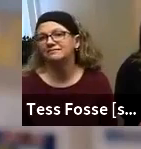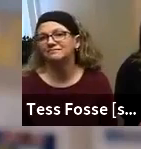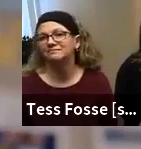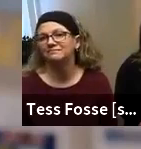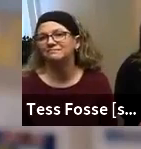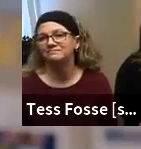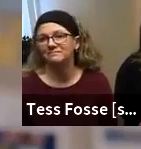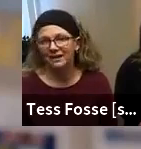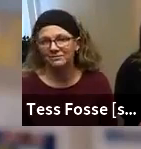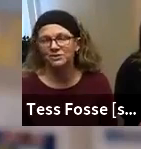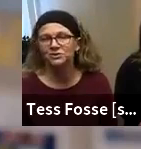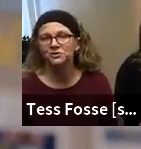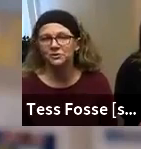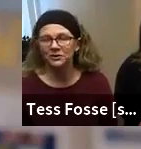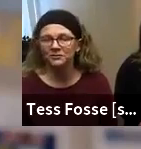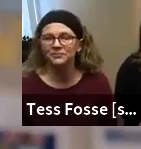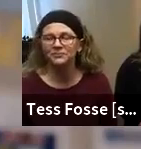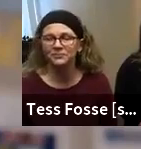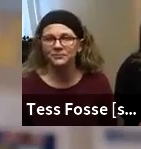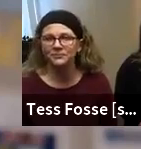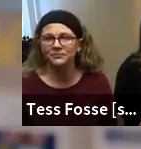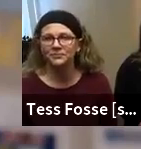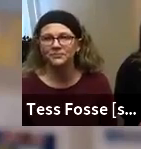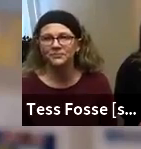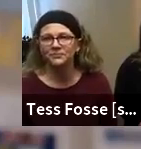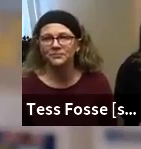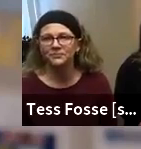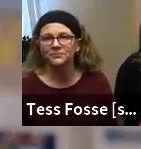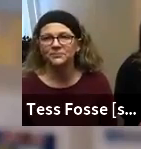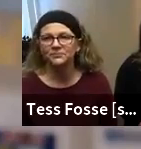rewarded. Absolutely you will.